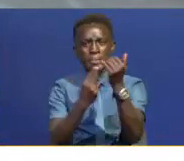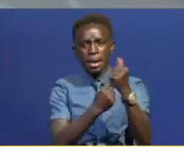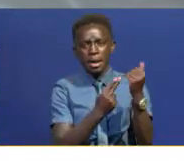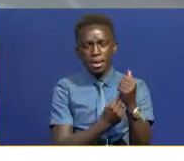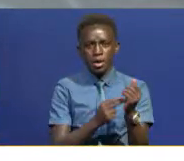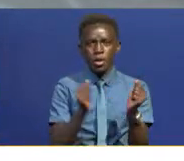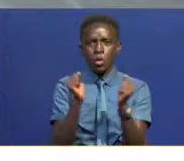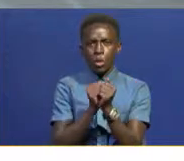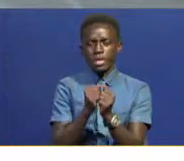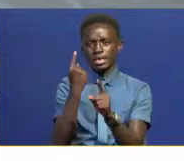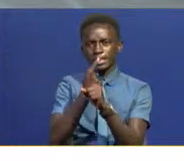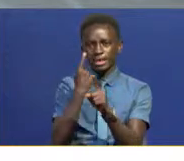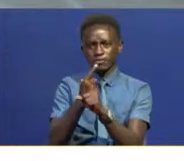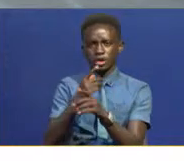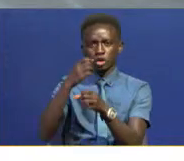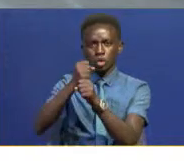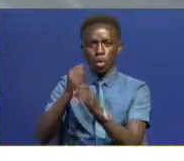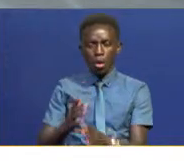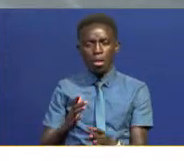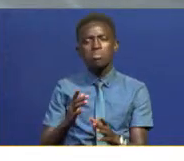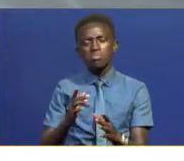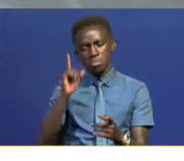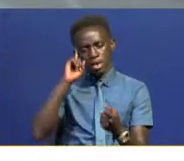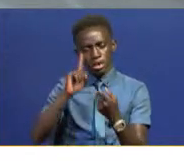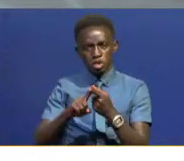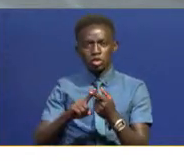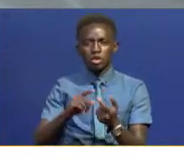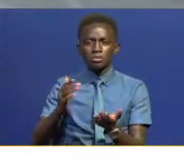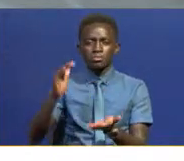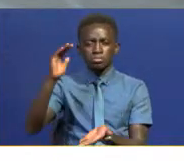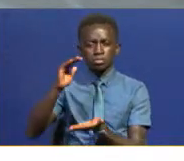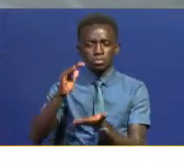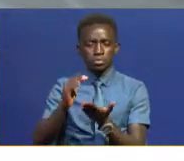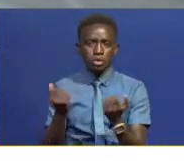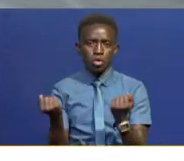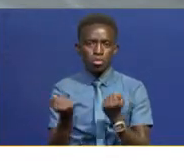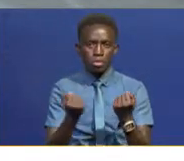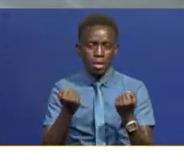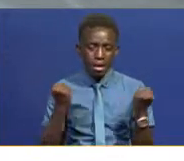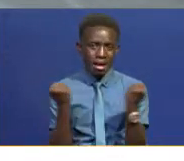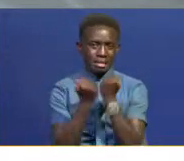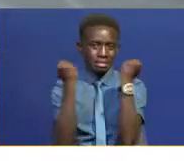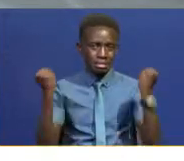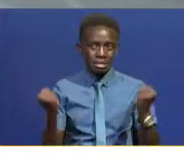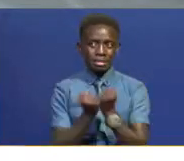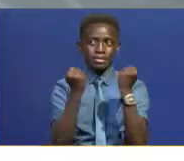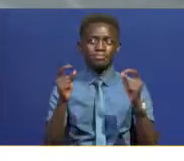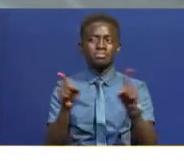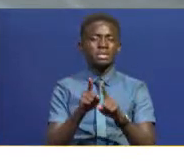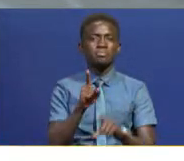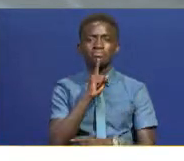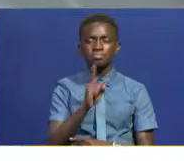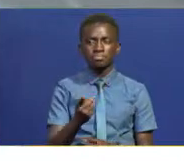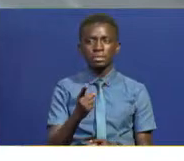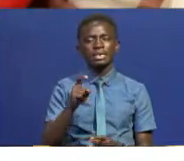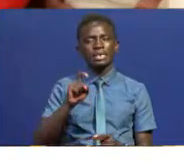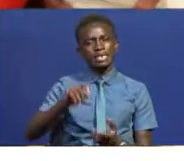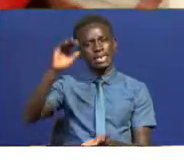curb increased road accidents in the country. They have also called for a reduction of spare parts